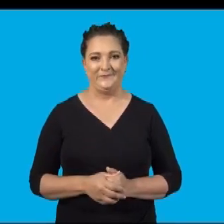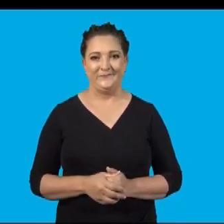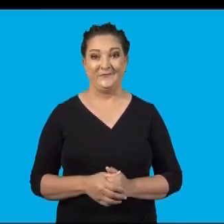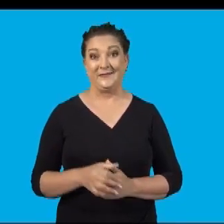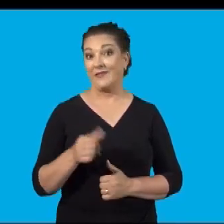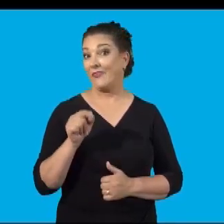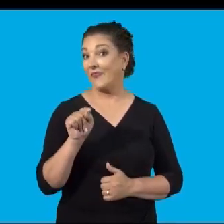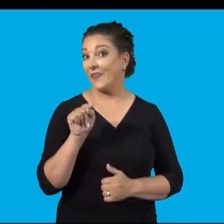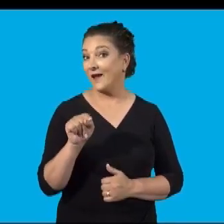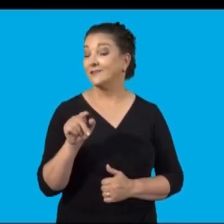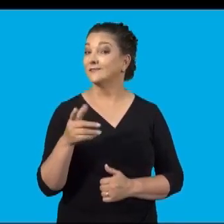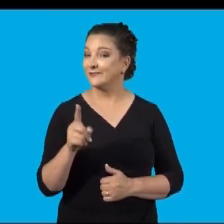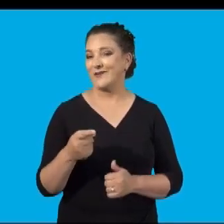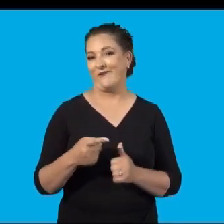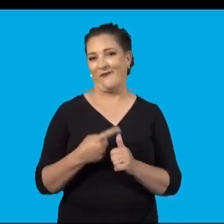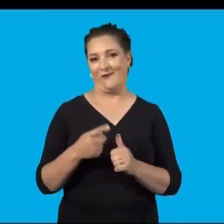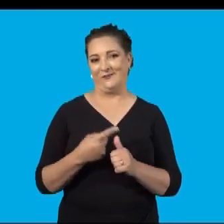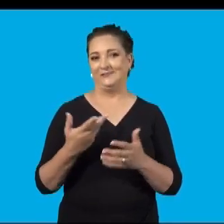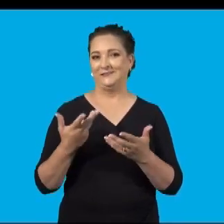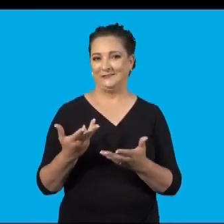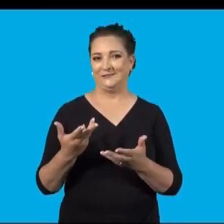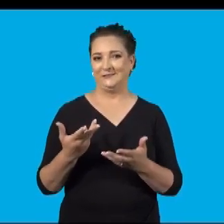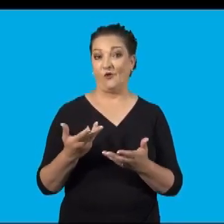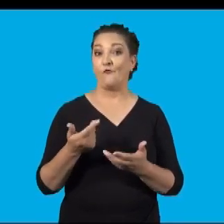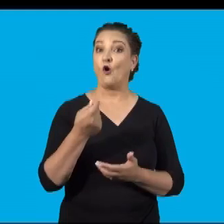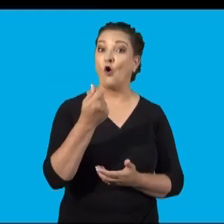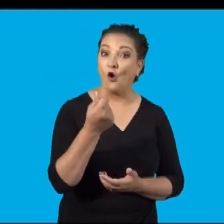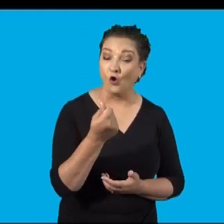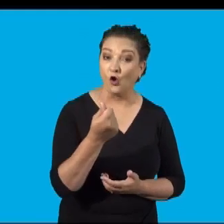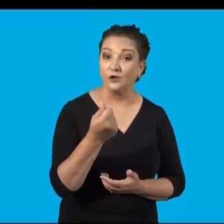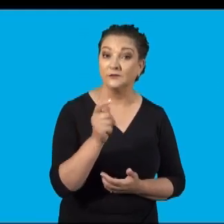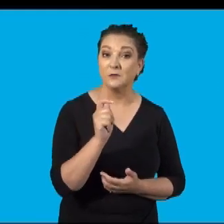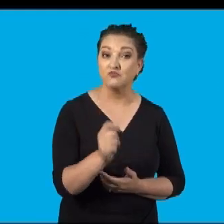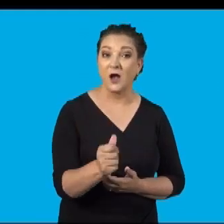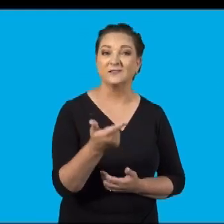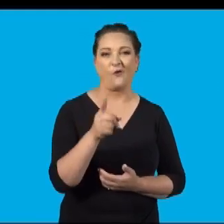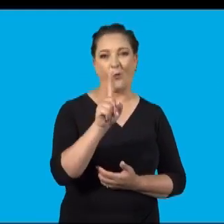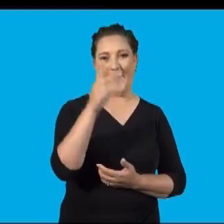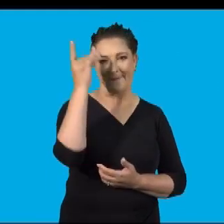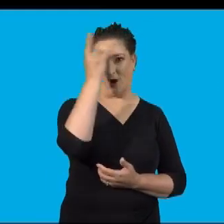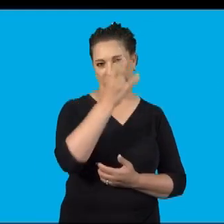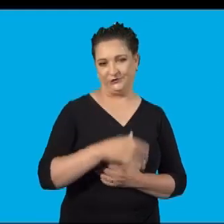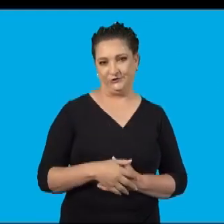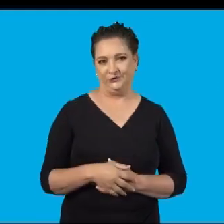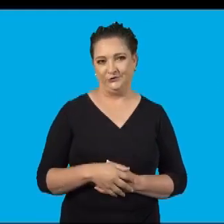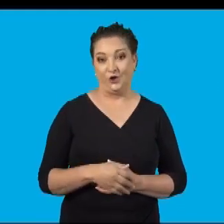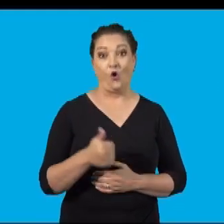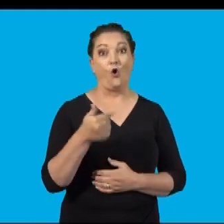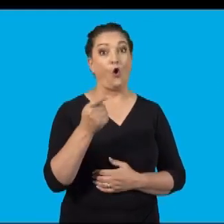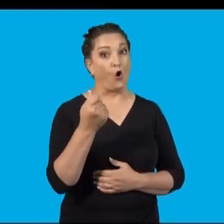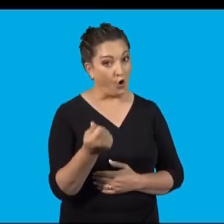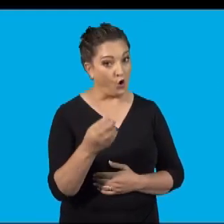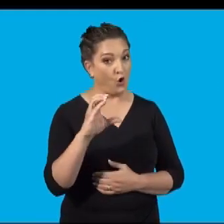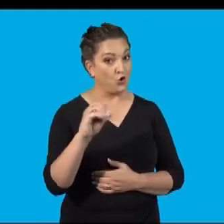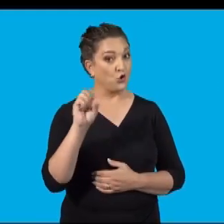850,000. That becomes the answer to the cost price of the vehicles on 1 March. This is the cost